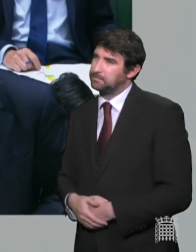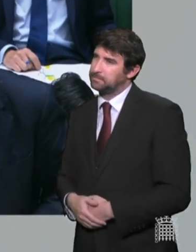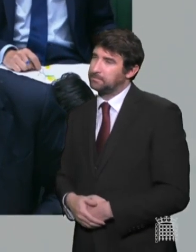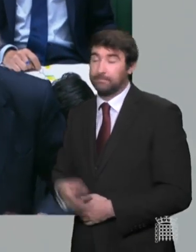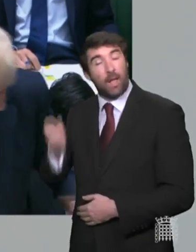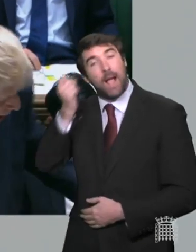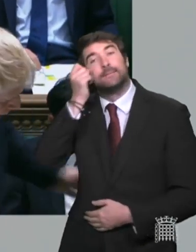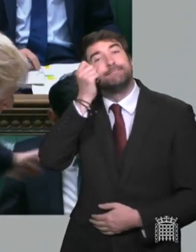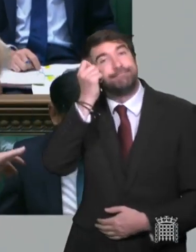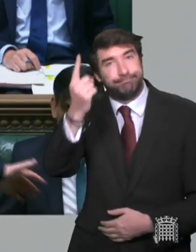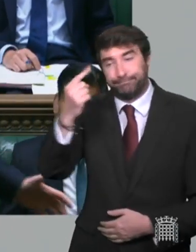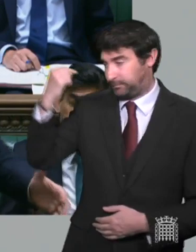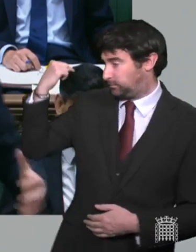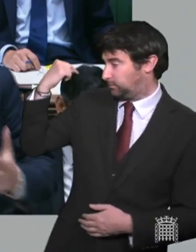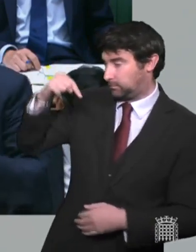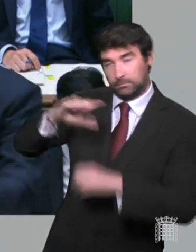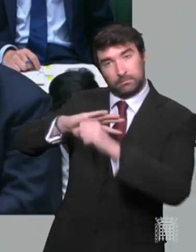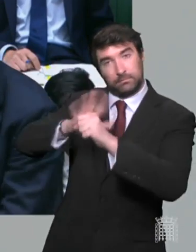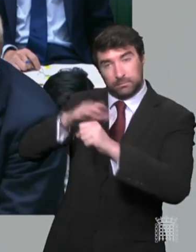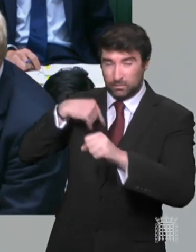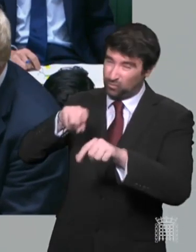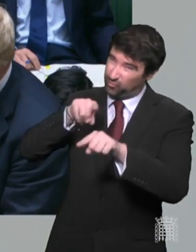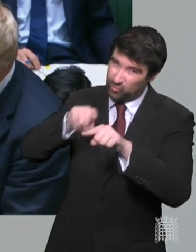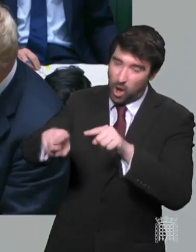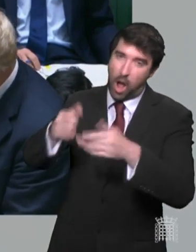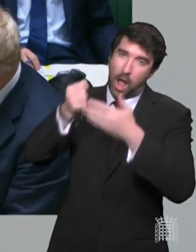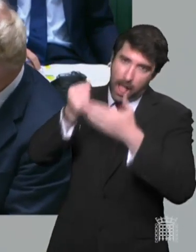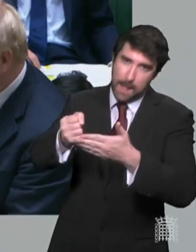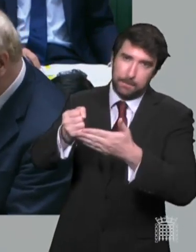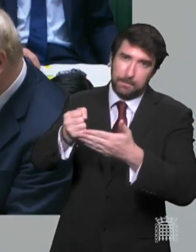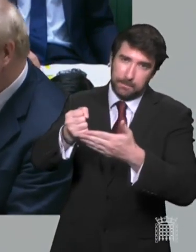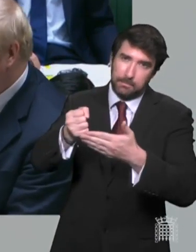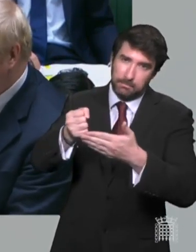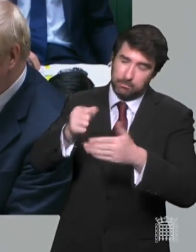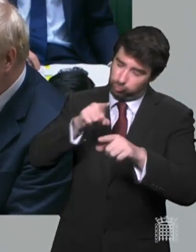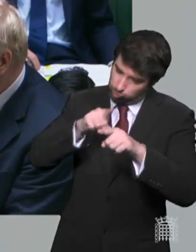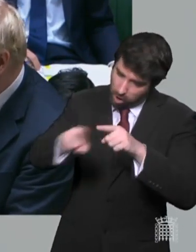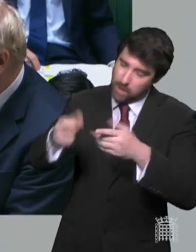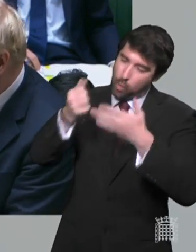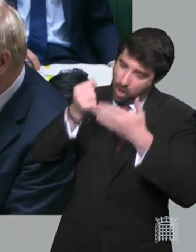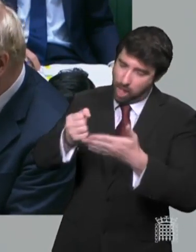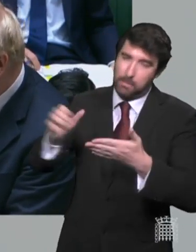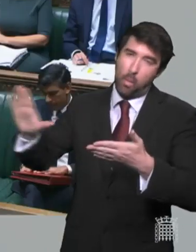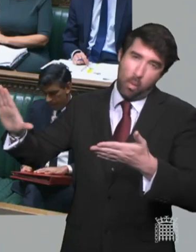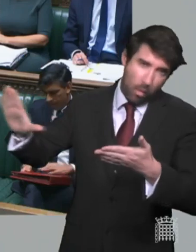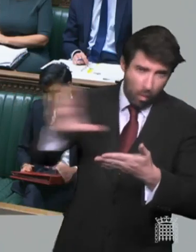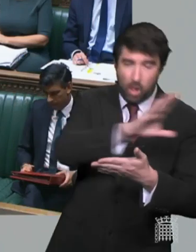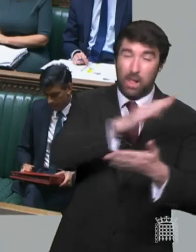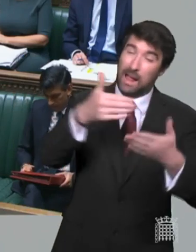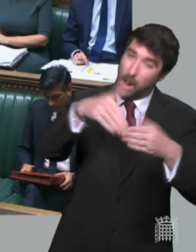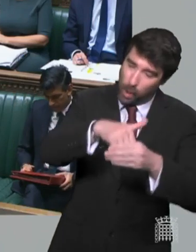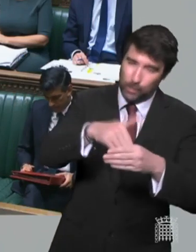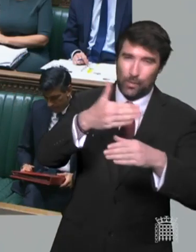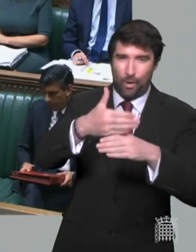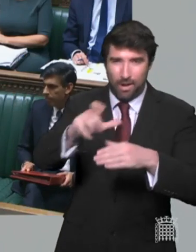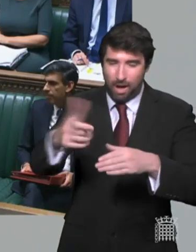throughout the pandemic. And my right honourable friend, the Chancellor, brought forward a package that was recognised around the world as being almost uniquely